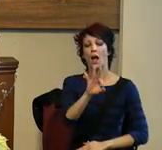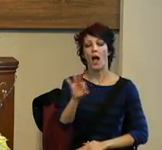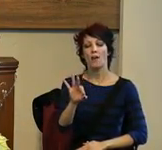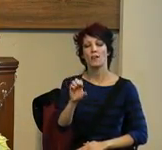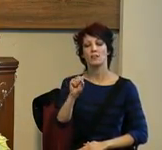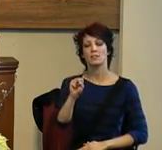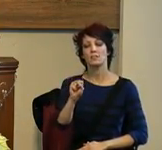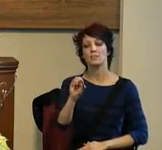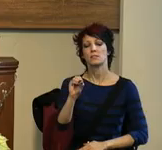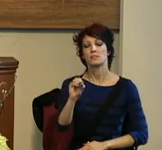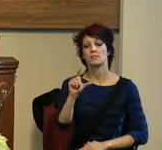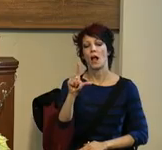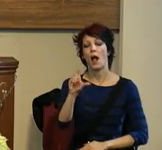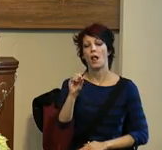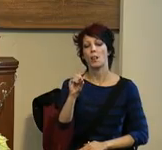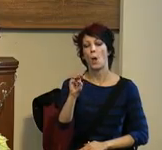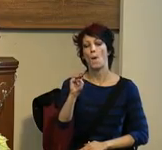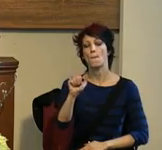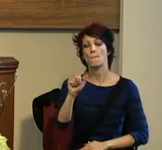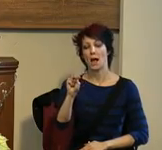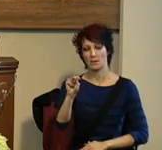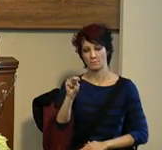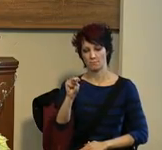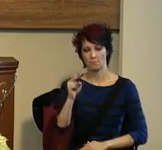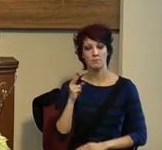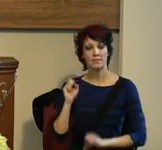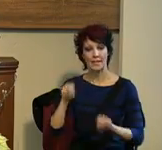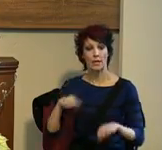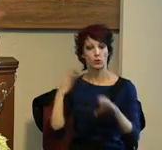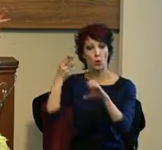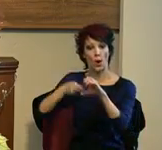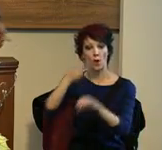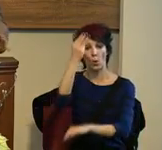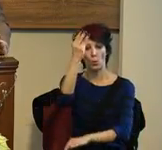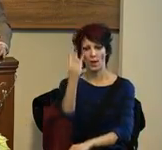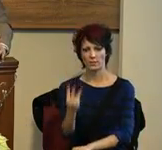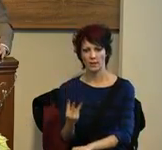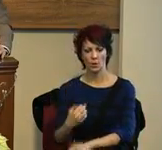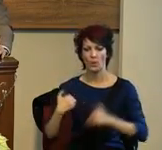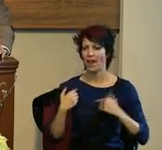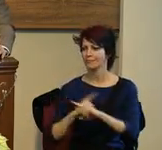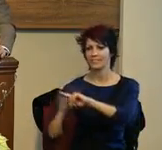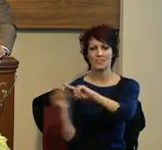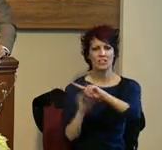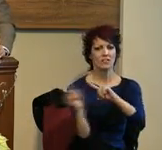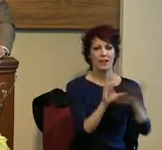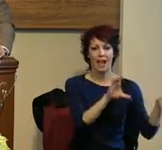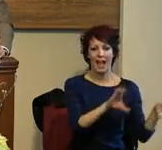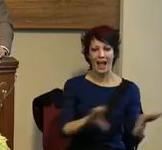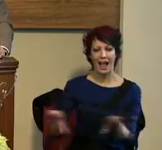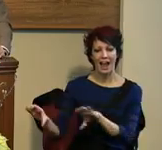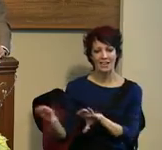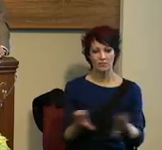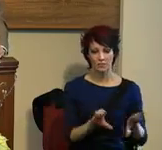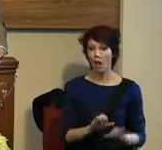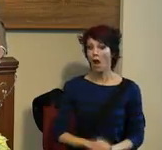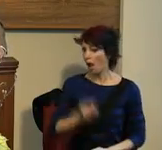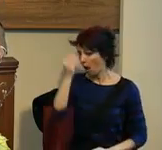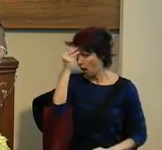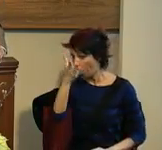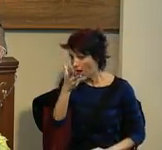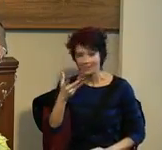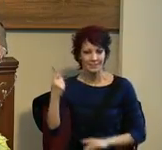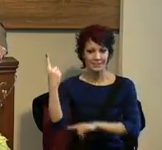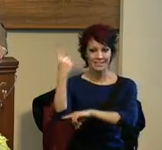free to join him on Wednesday evenings as I said there are so many things that we get to do together today is brown bag Sunday lunch